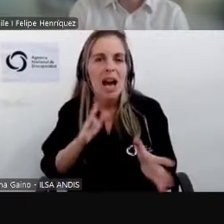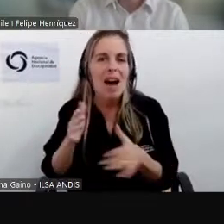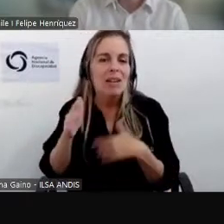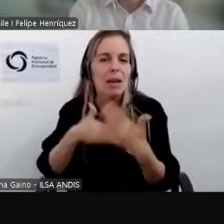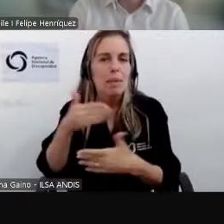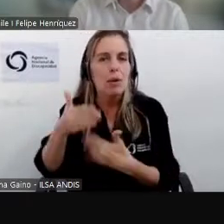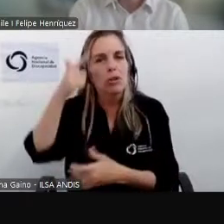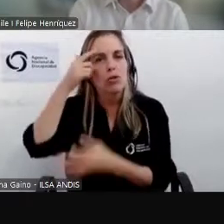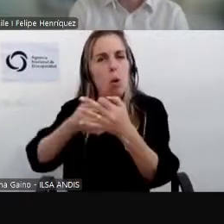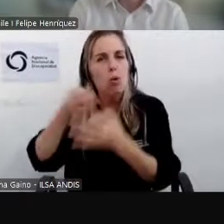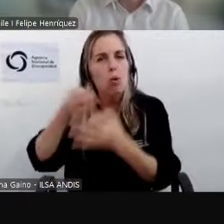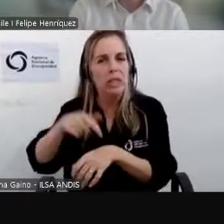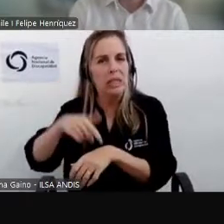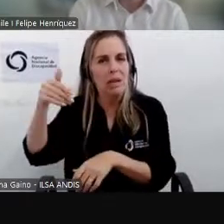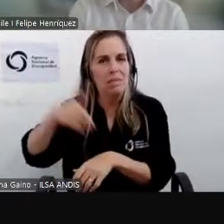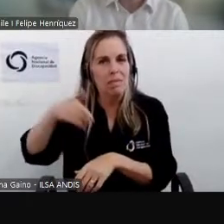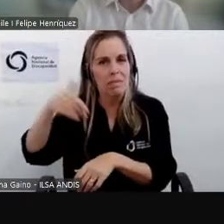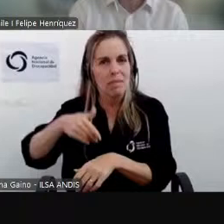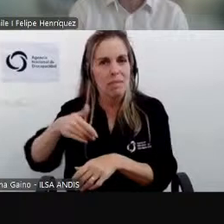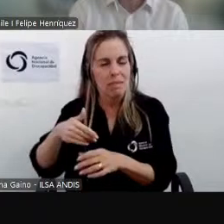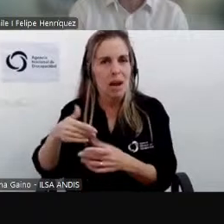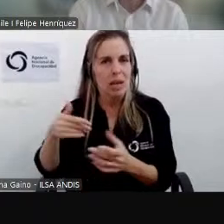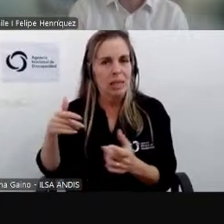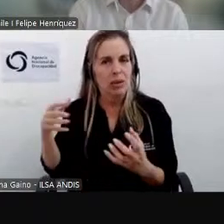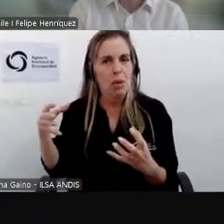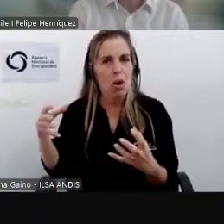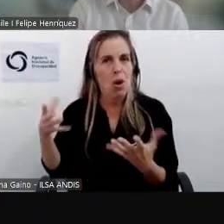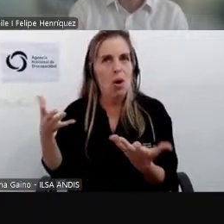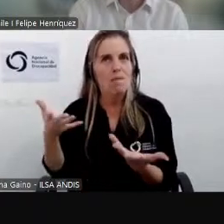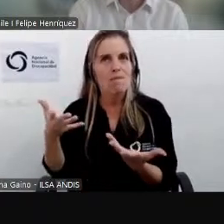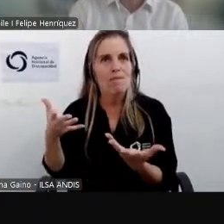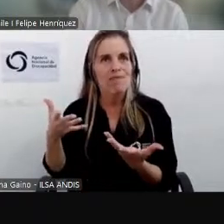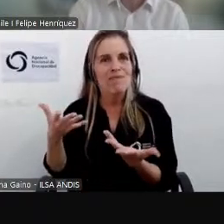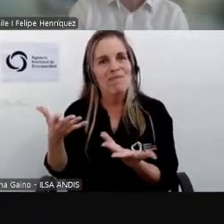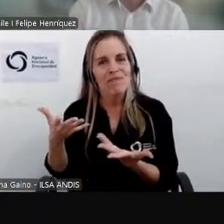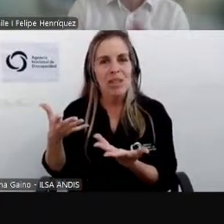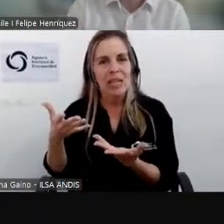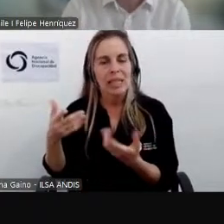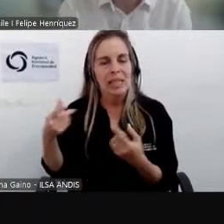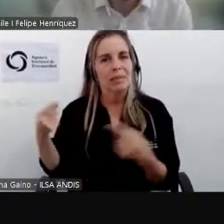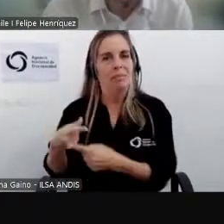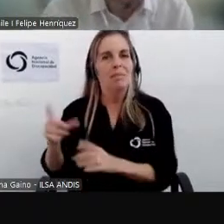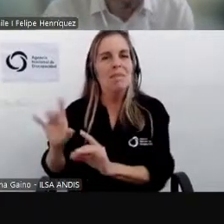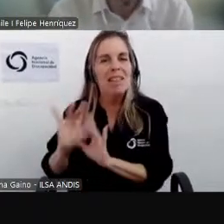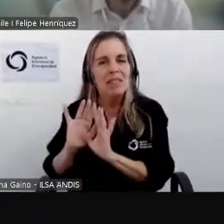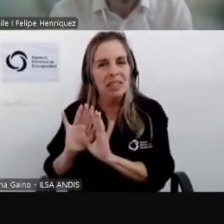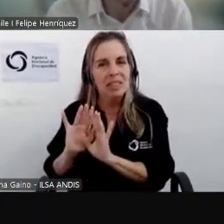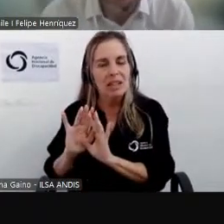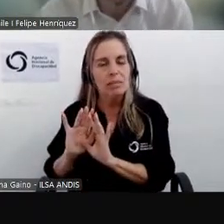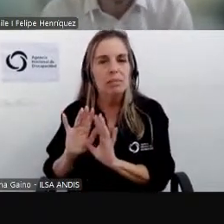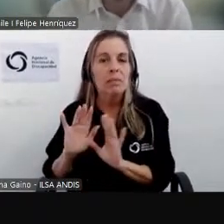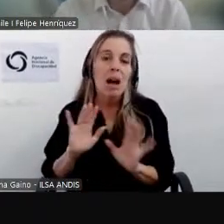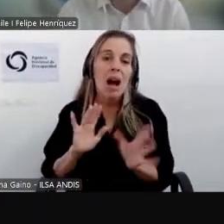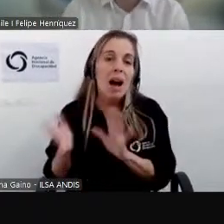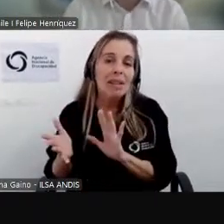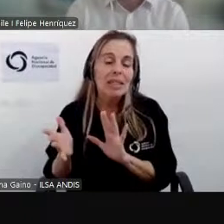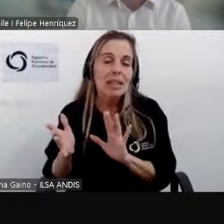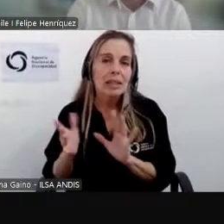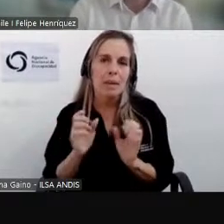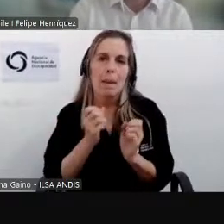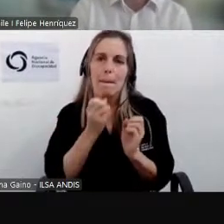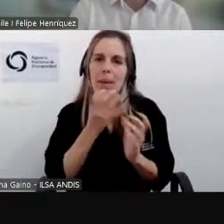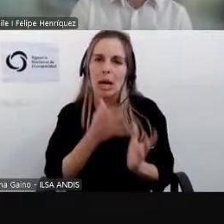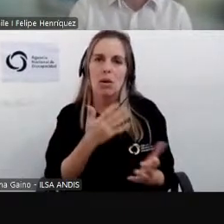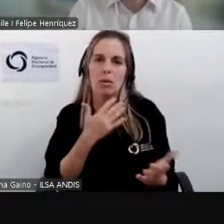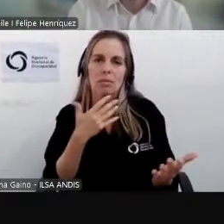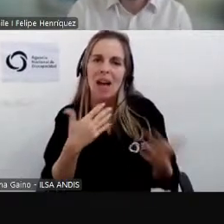use the judicial way or that are more adversarial ways, that this